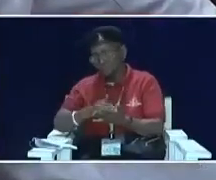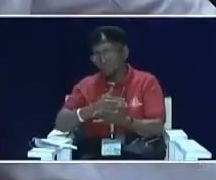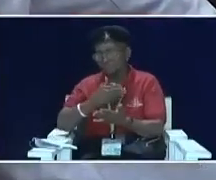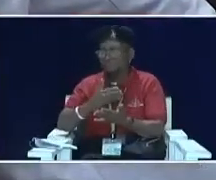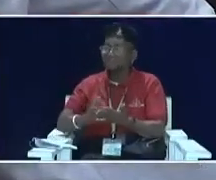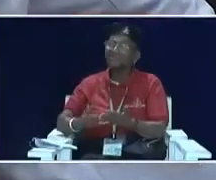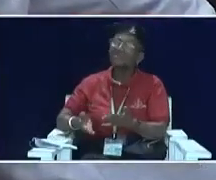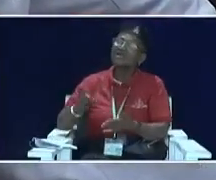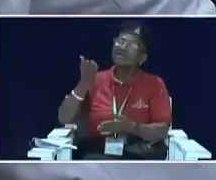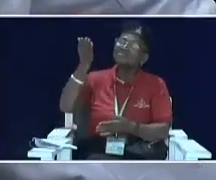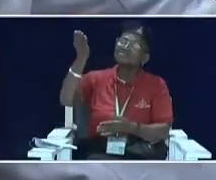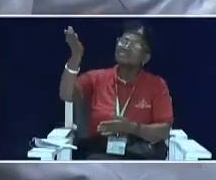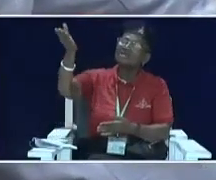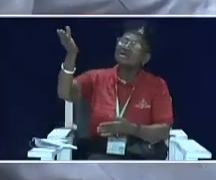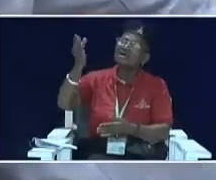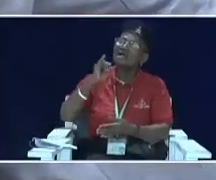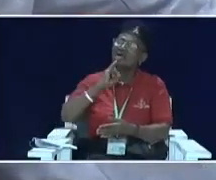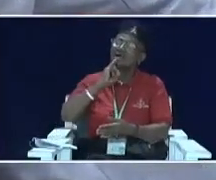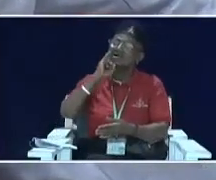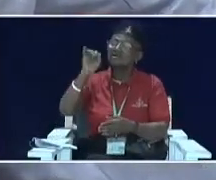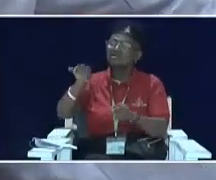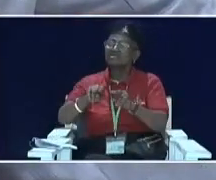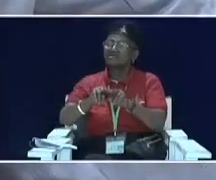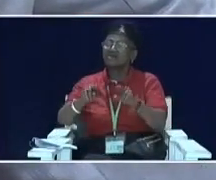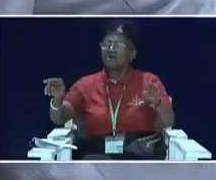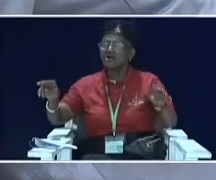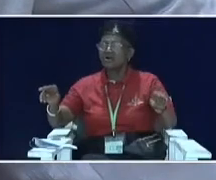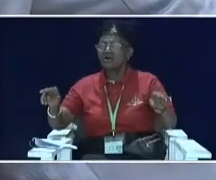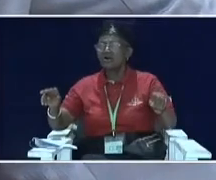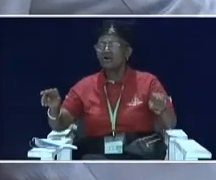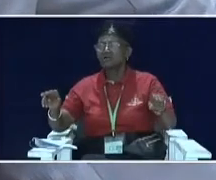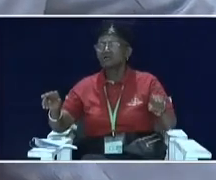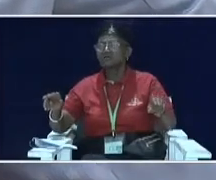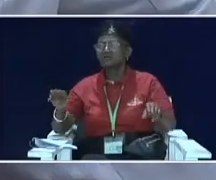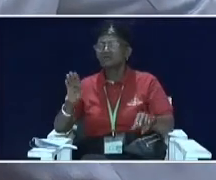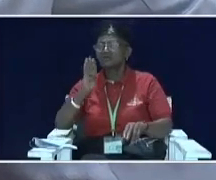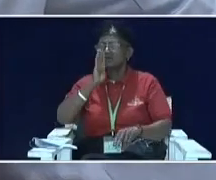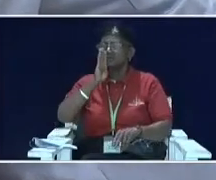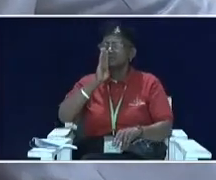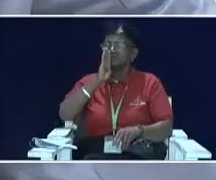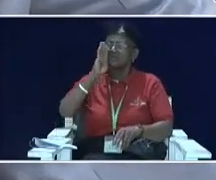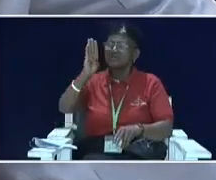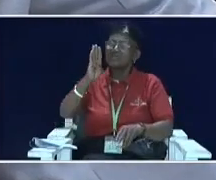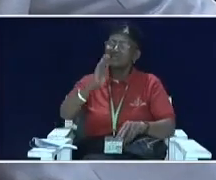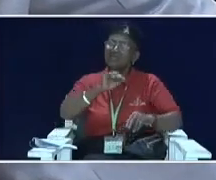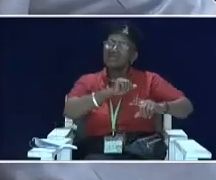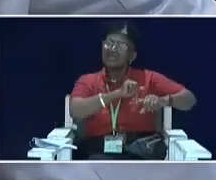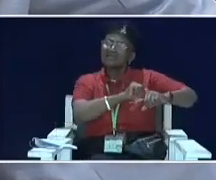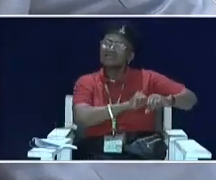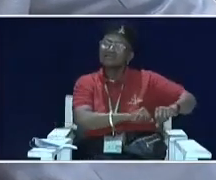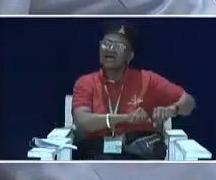the Lord. There is none